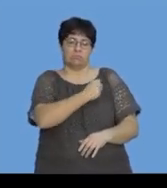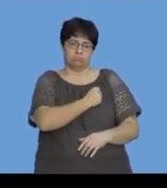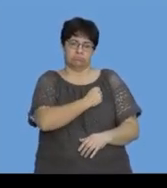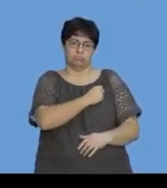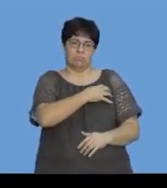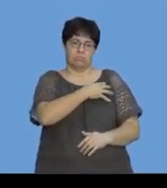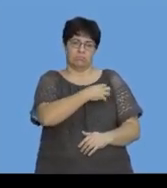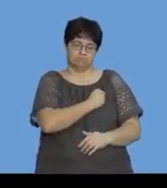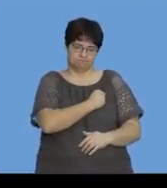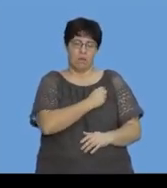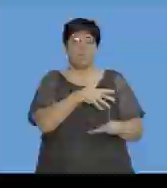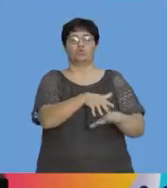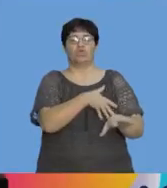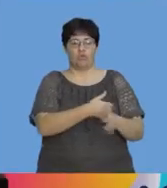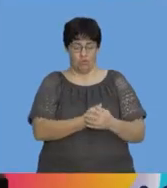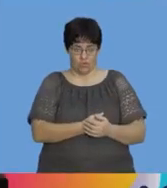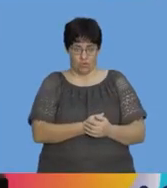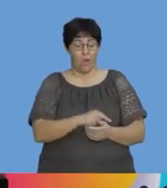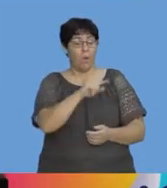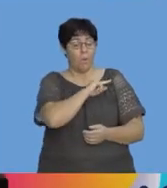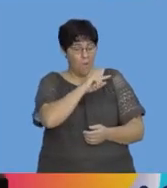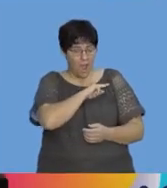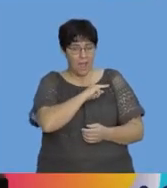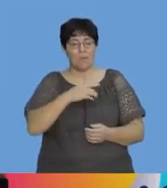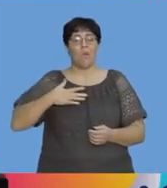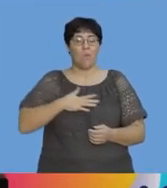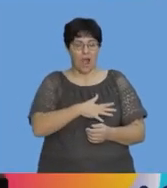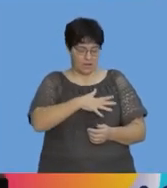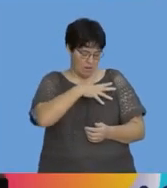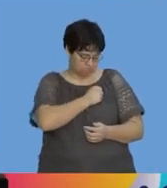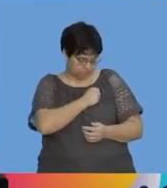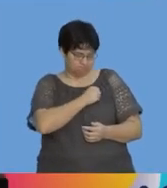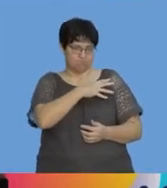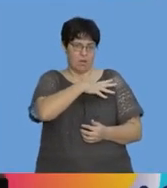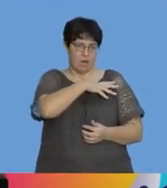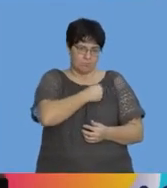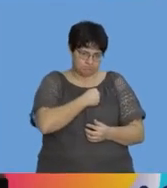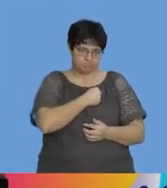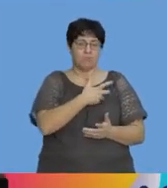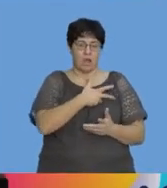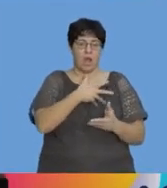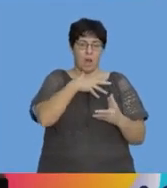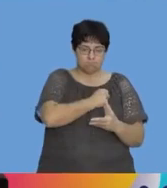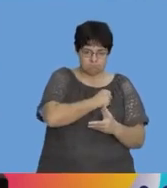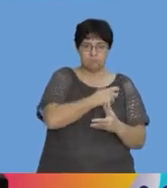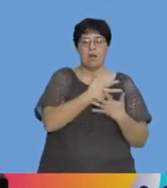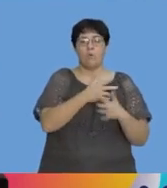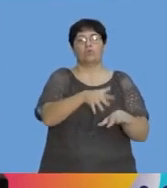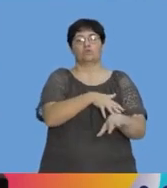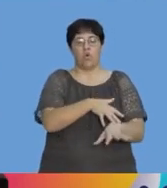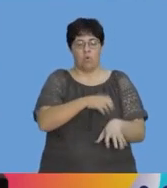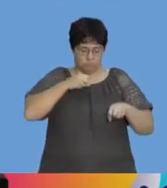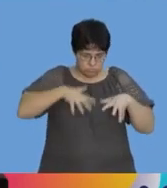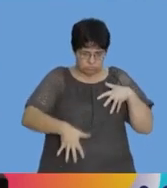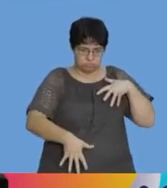bleeding. Okay, so I take blood pressure to lower how hard my blood